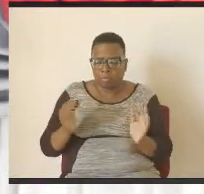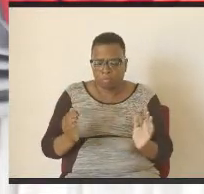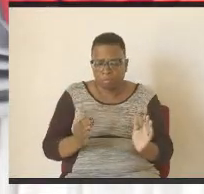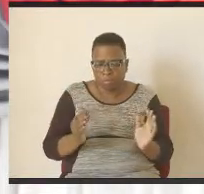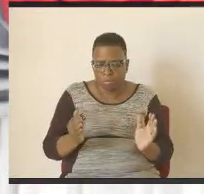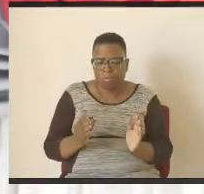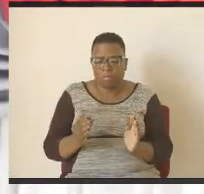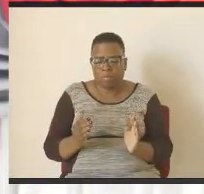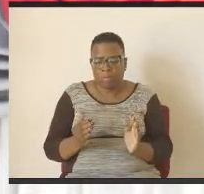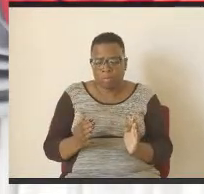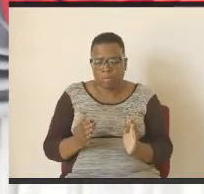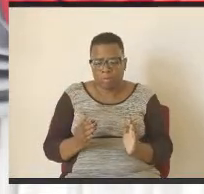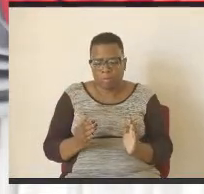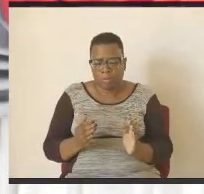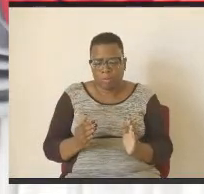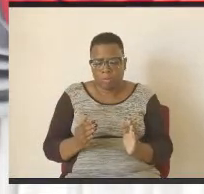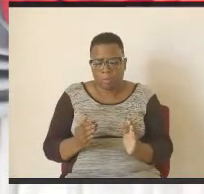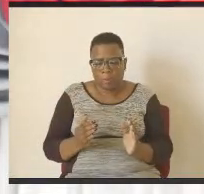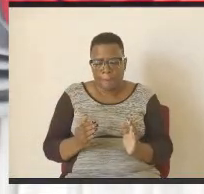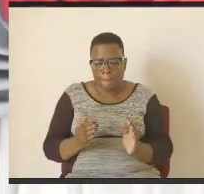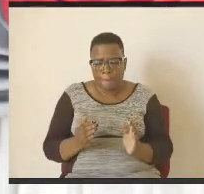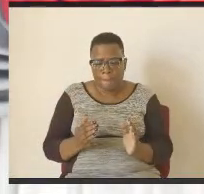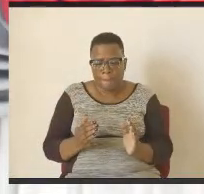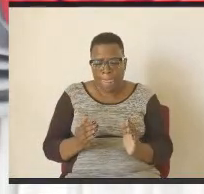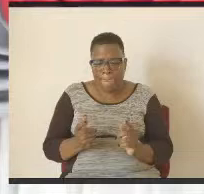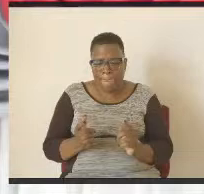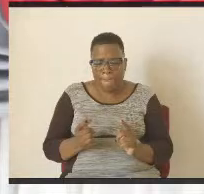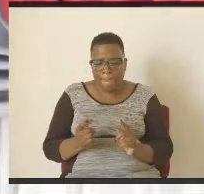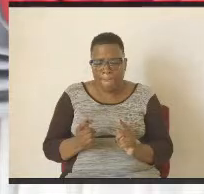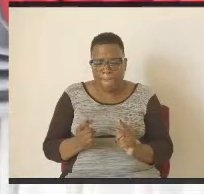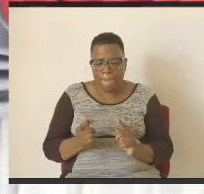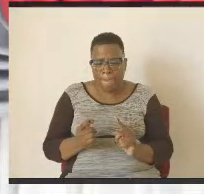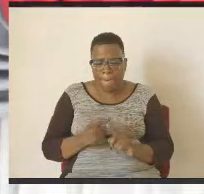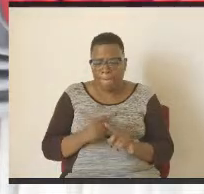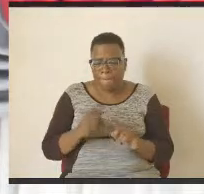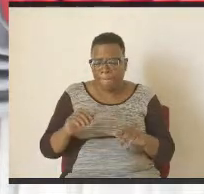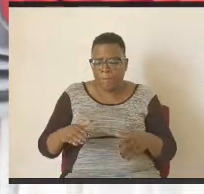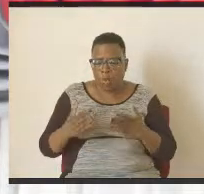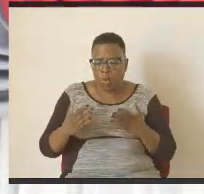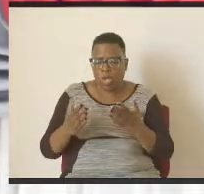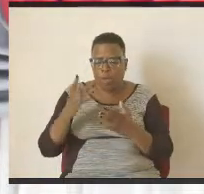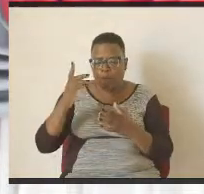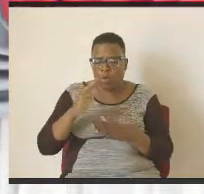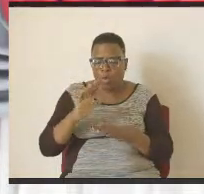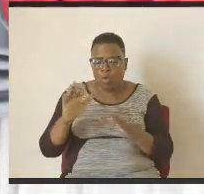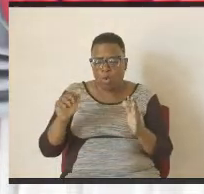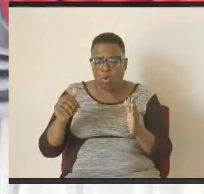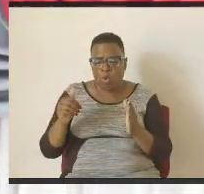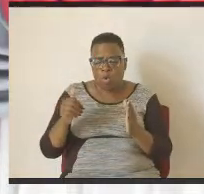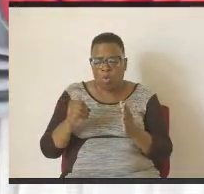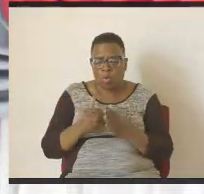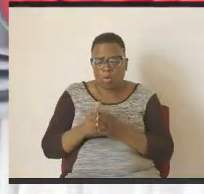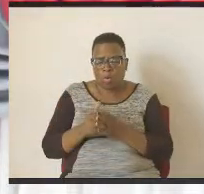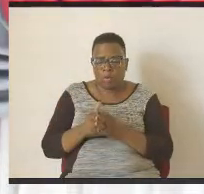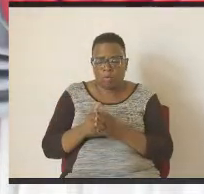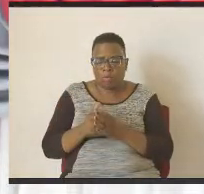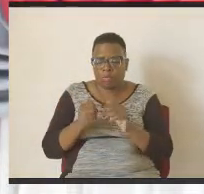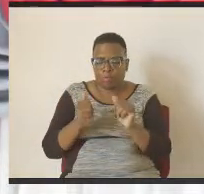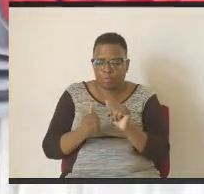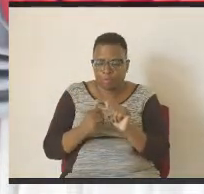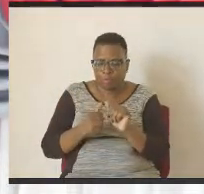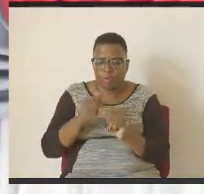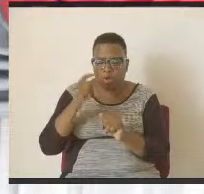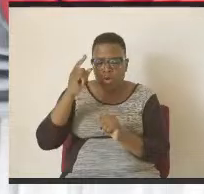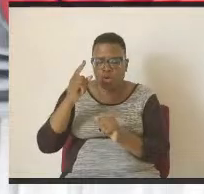challenged, encouraged to give you our allegiance, to follow you, as our